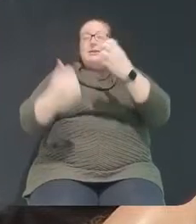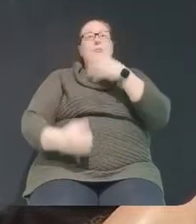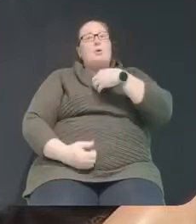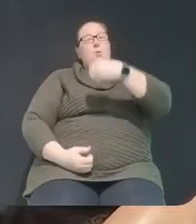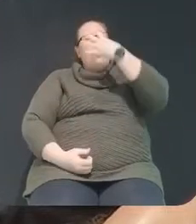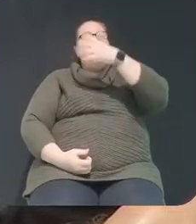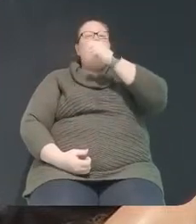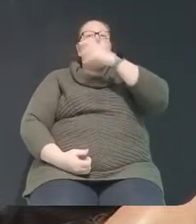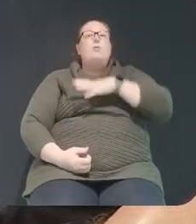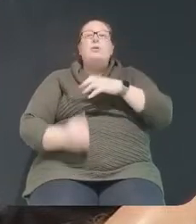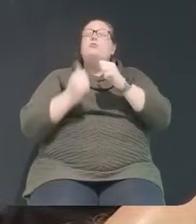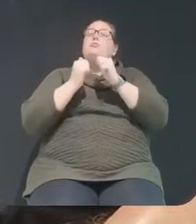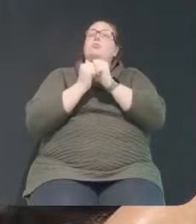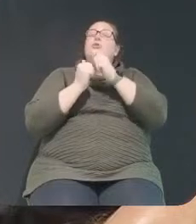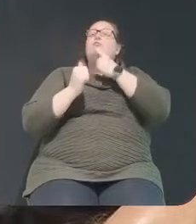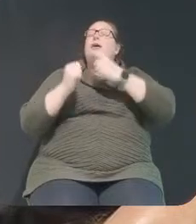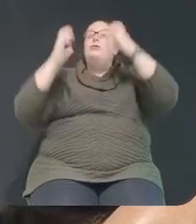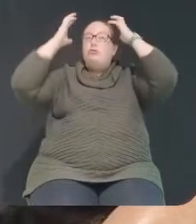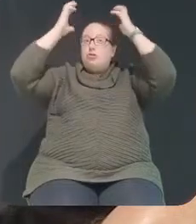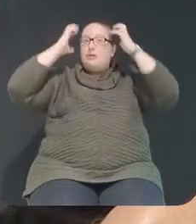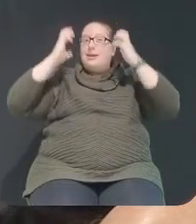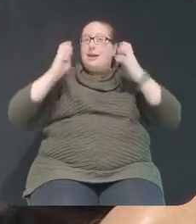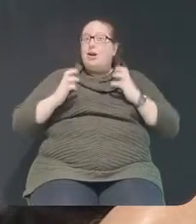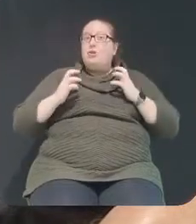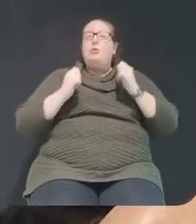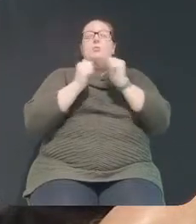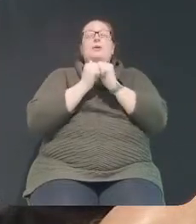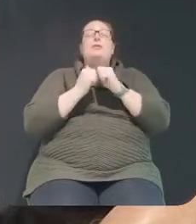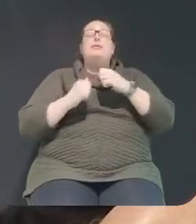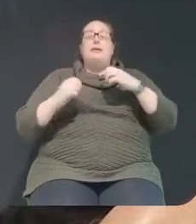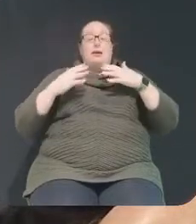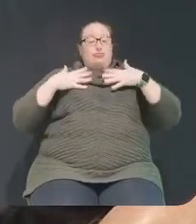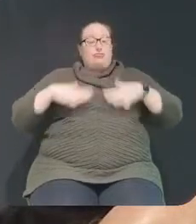a flowery black dress and a black cardigan.